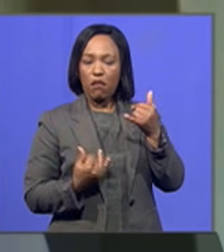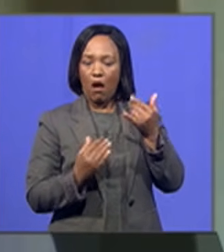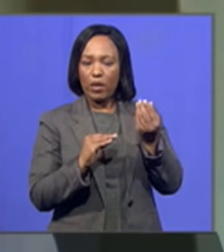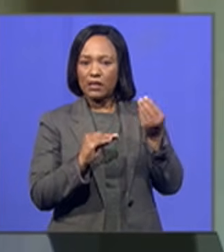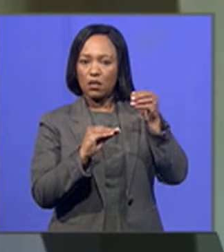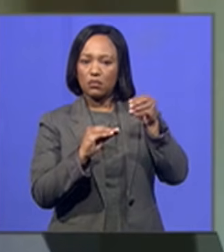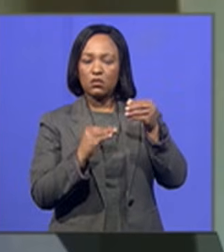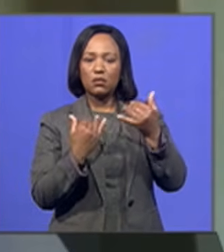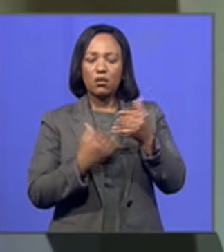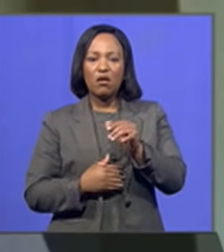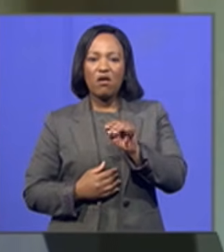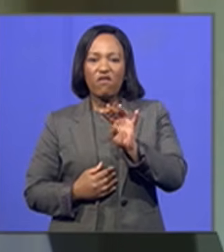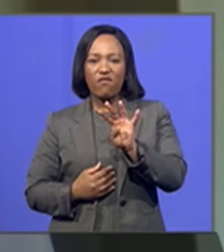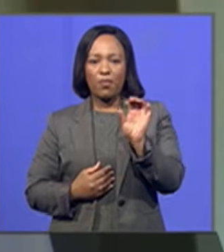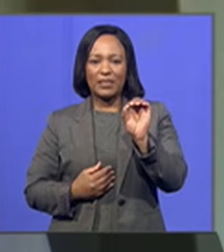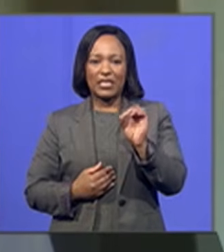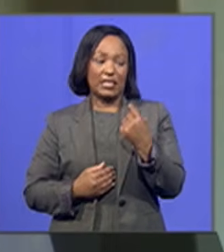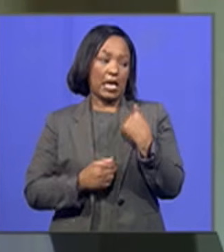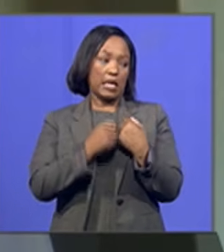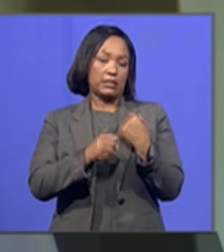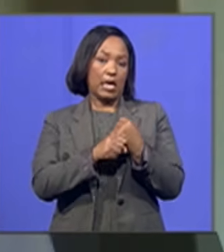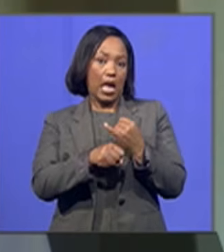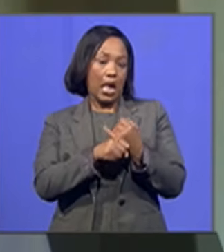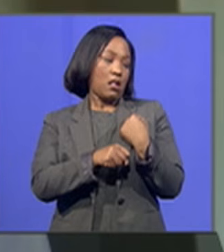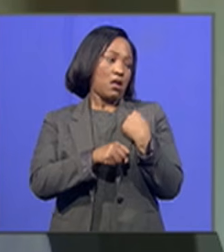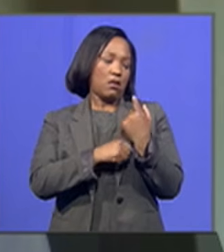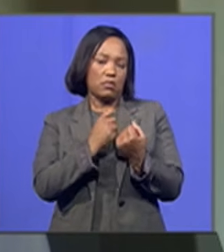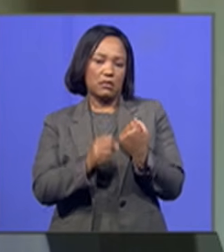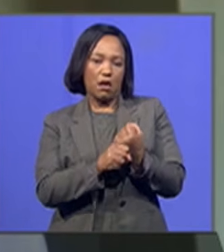about 4% by late last year, early this year.